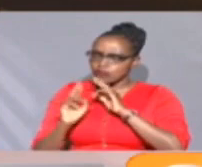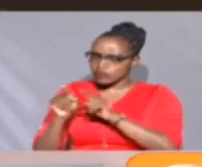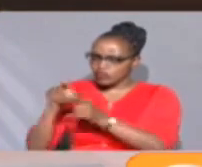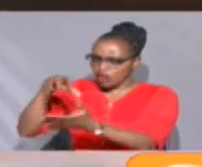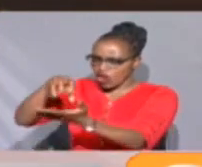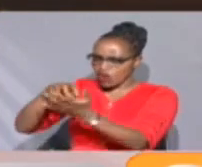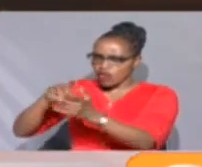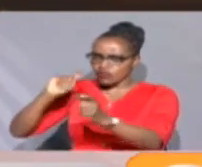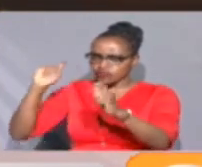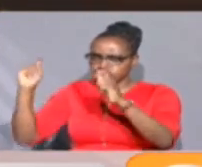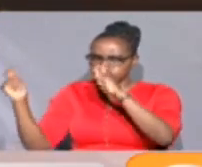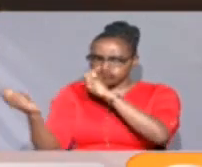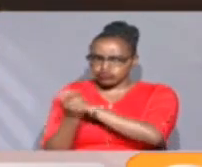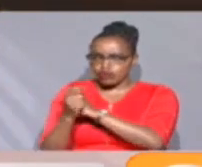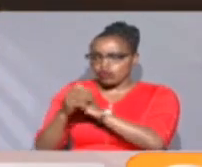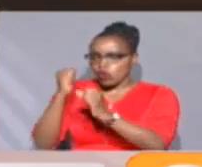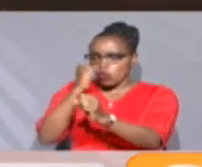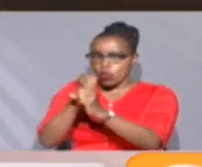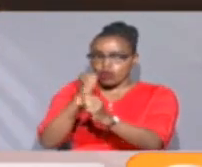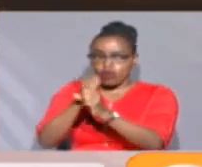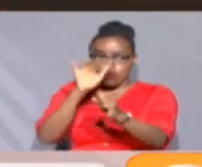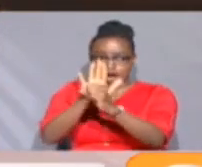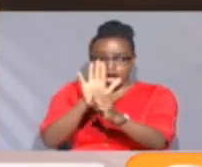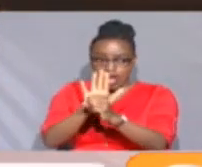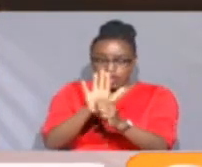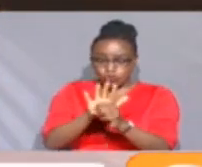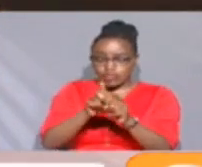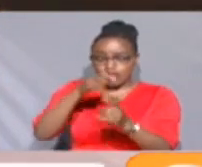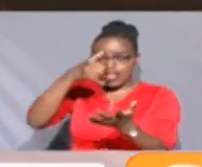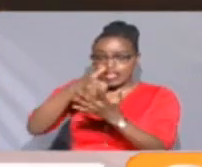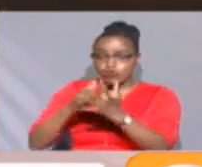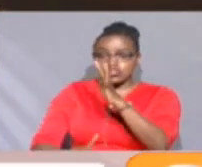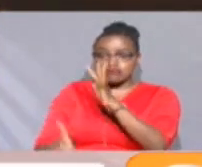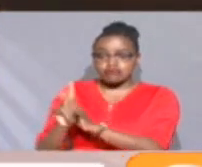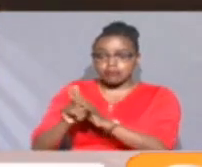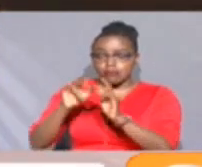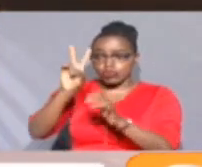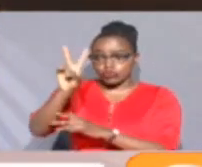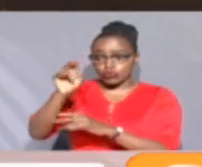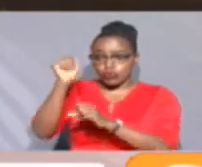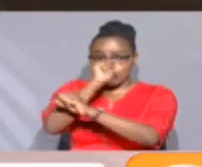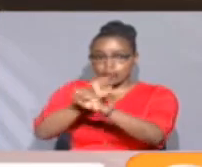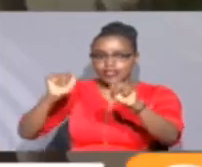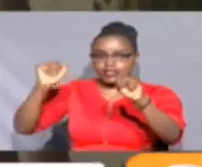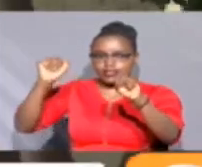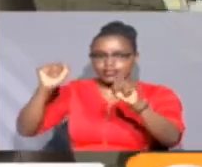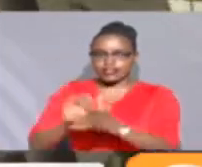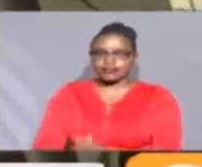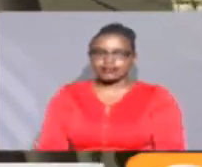that has changed the course of careers for many, including birthing two presidents.